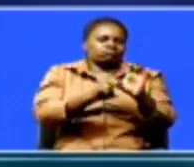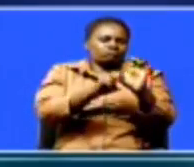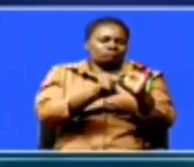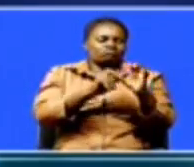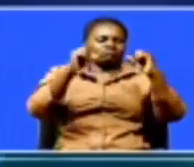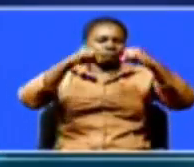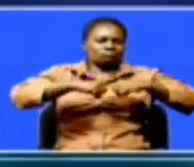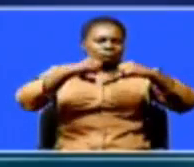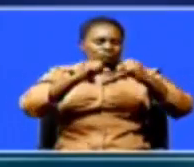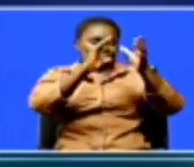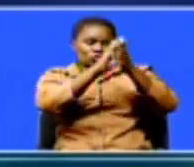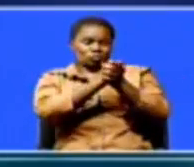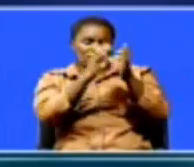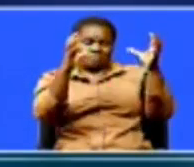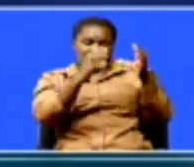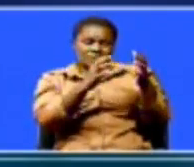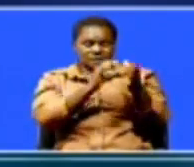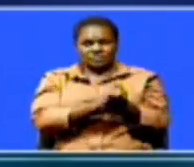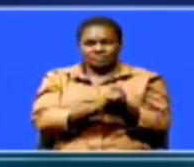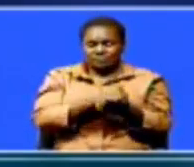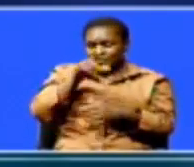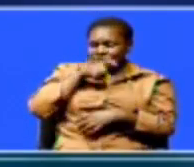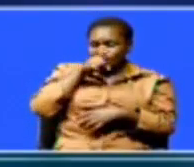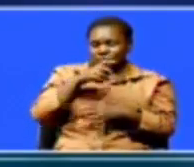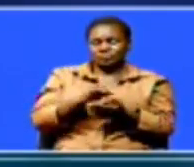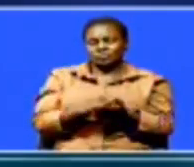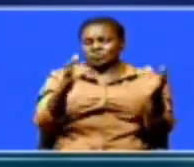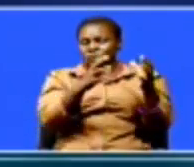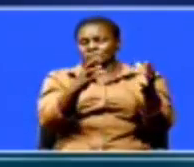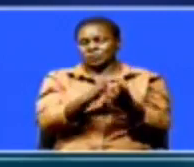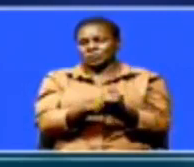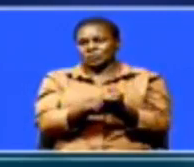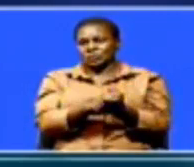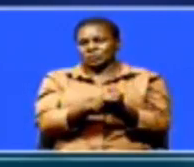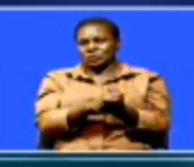a pact with Jubilee Party and KANU?